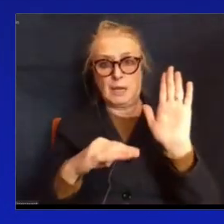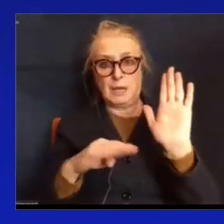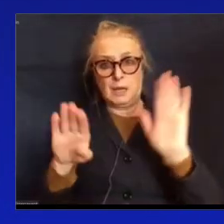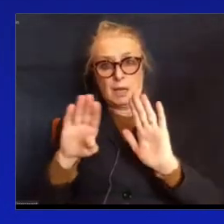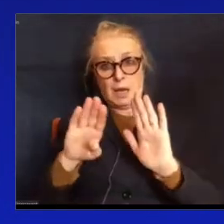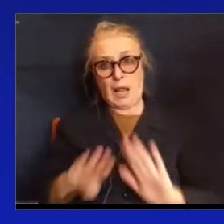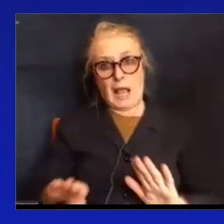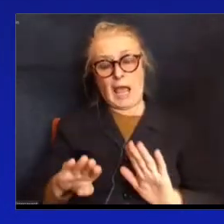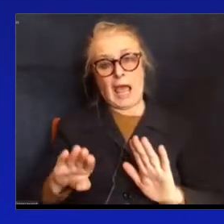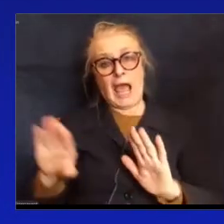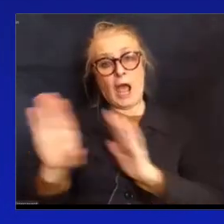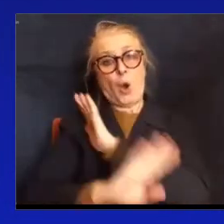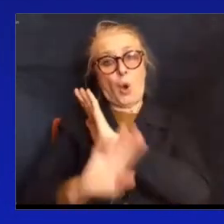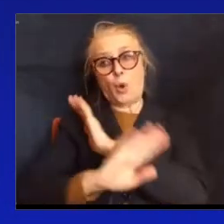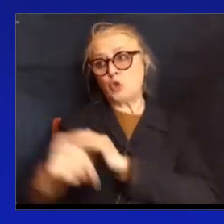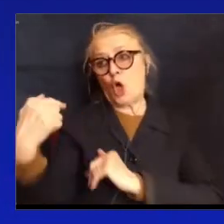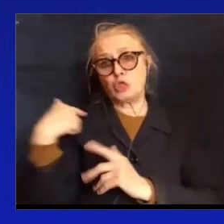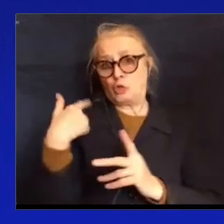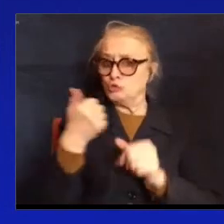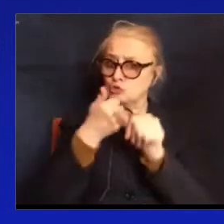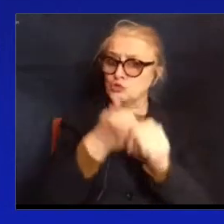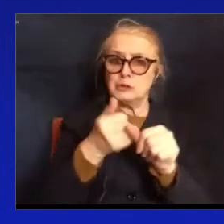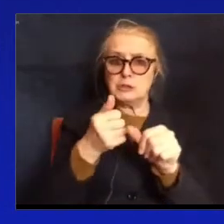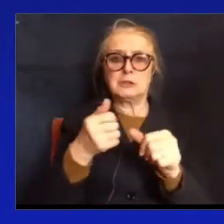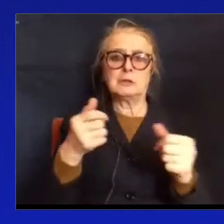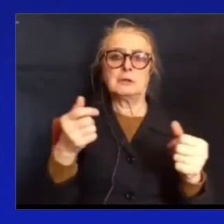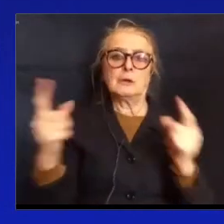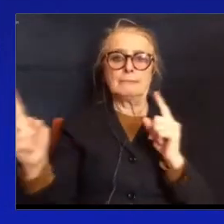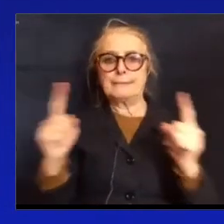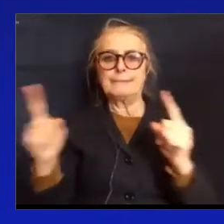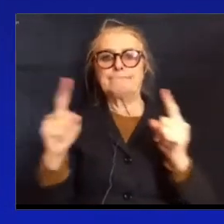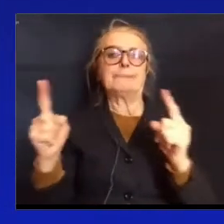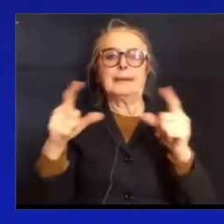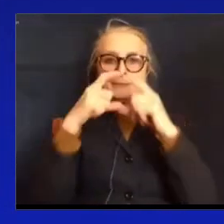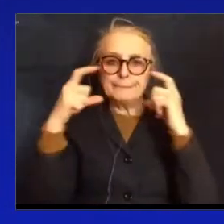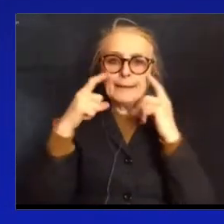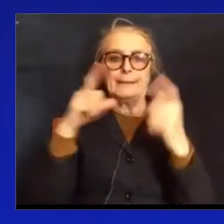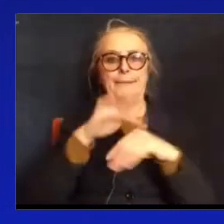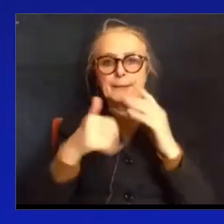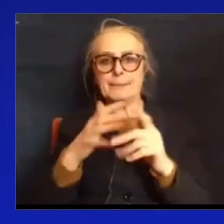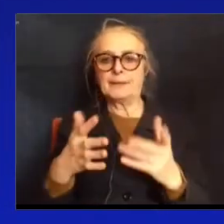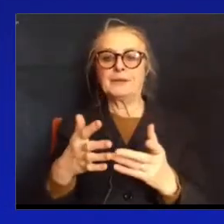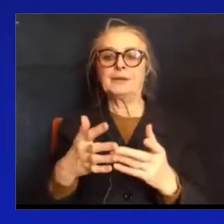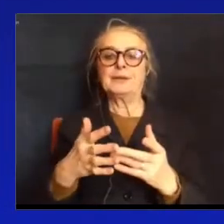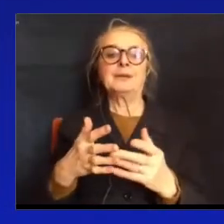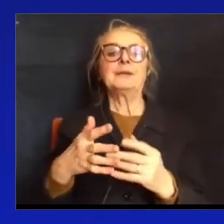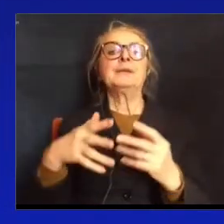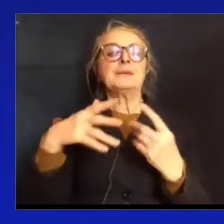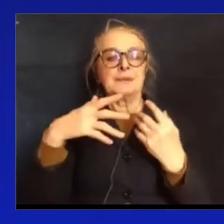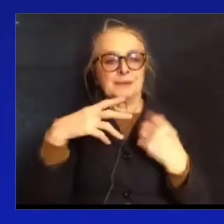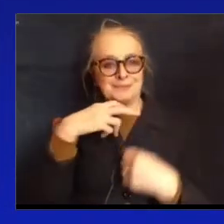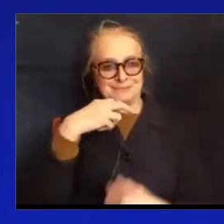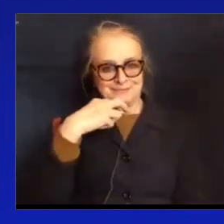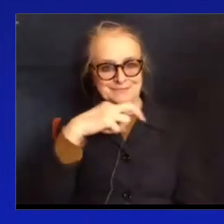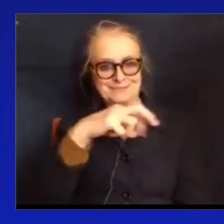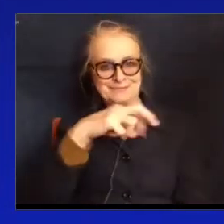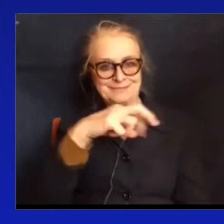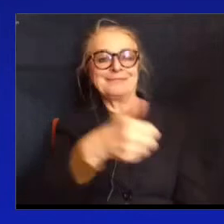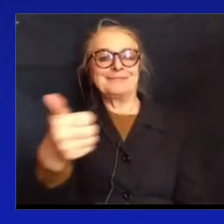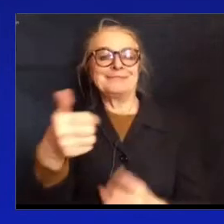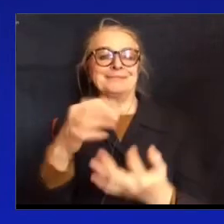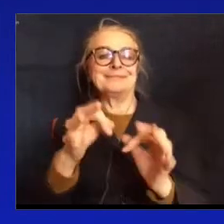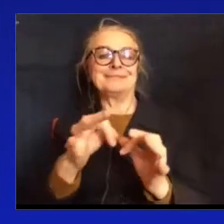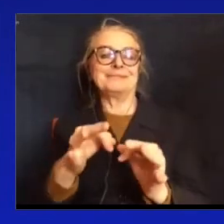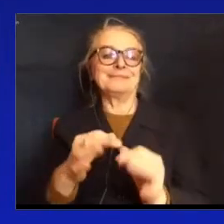And could you just reiterate what are some of your concerns about kids not going back into school right away